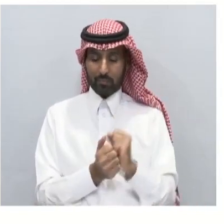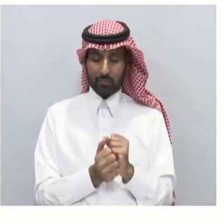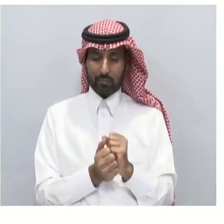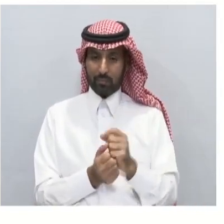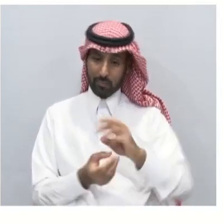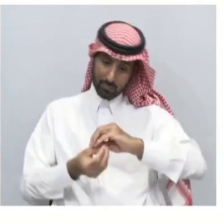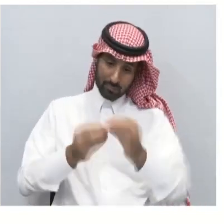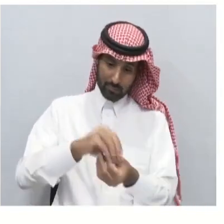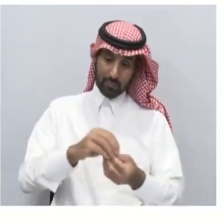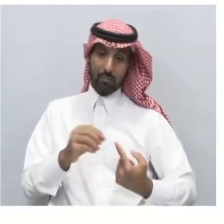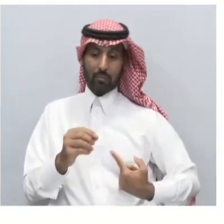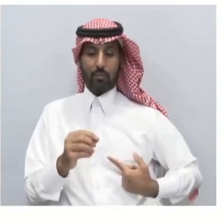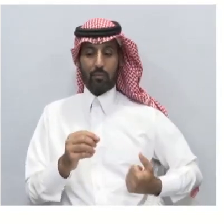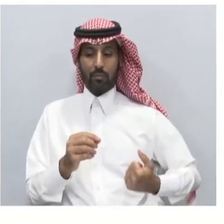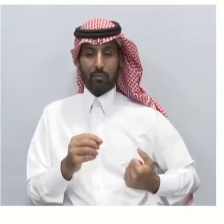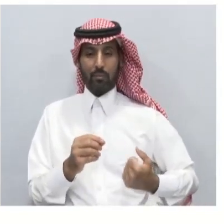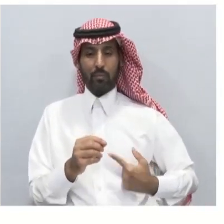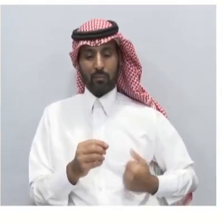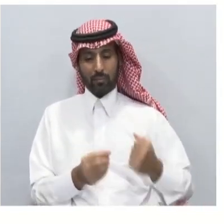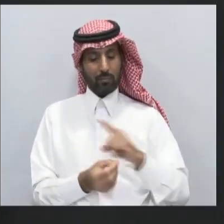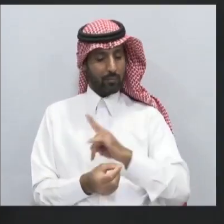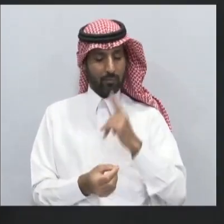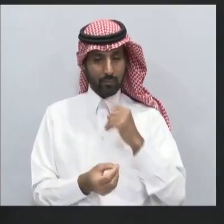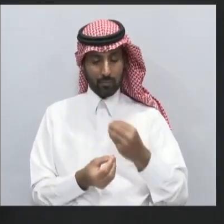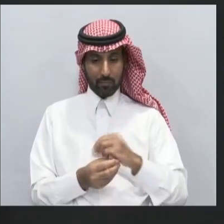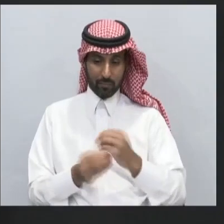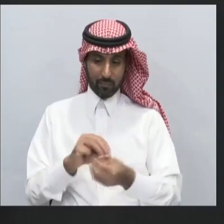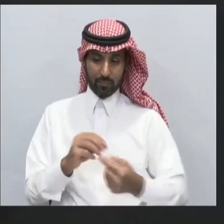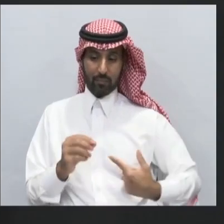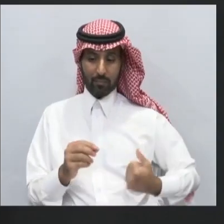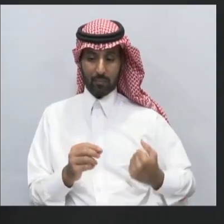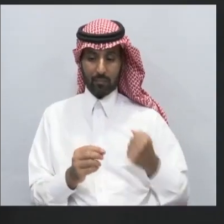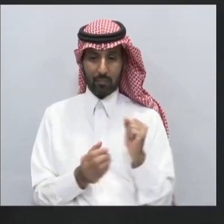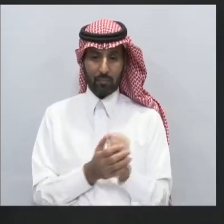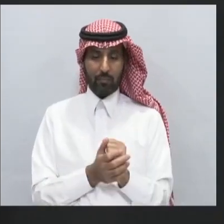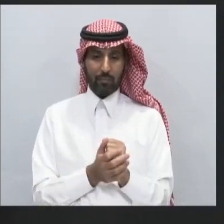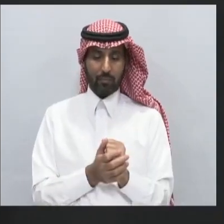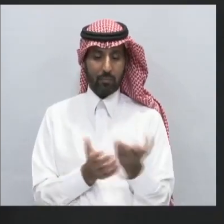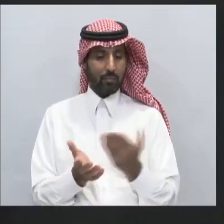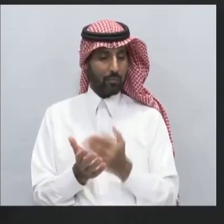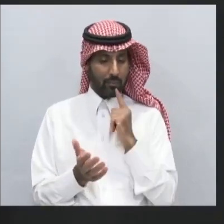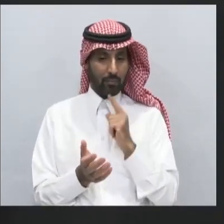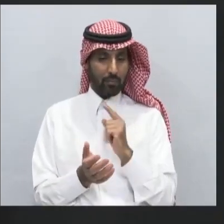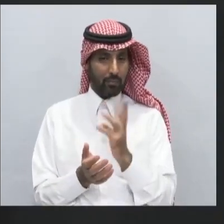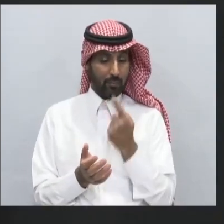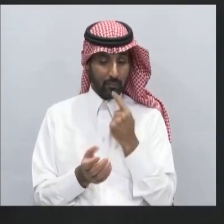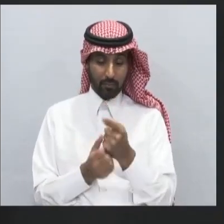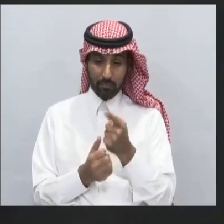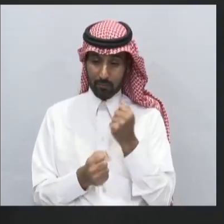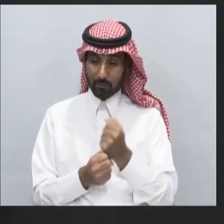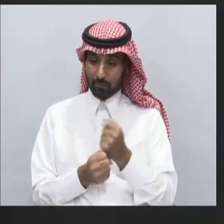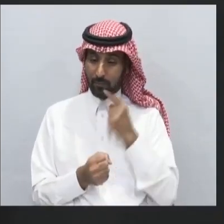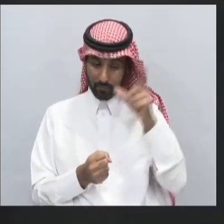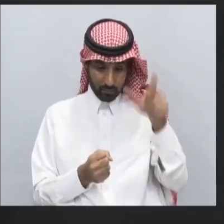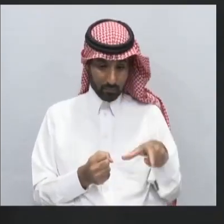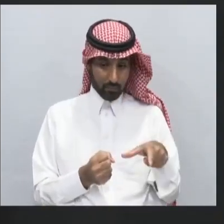the gerunds and infinitives work as verbs? No, they don't. They work as a noun. Either they can be the